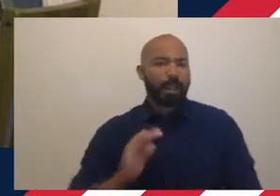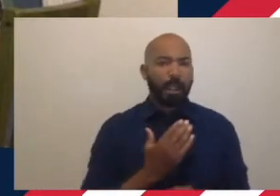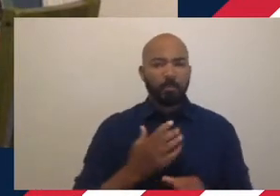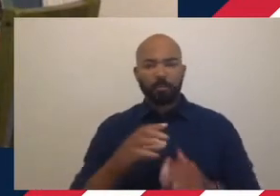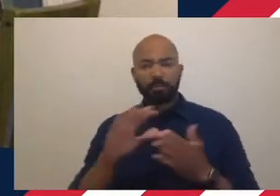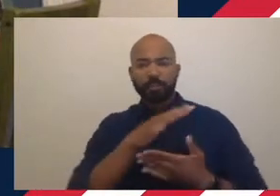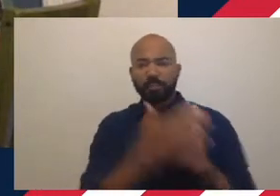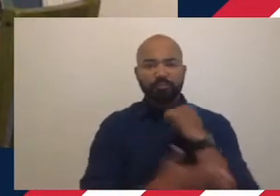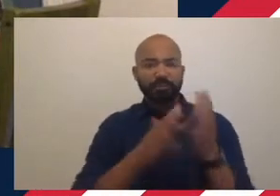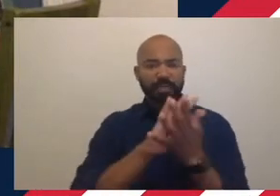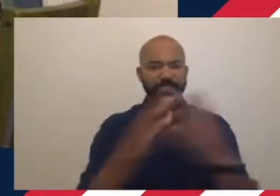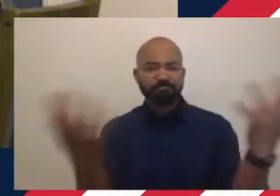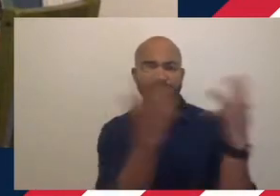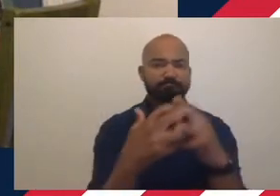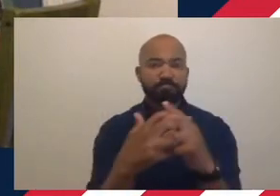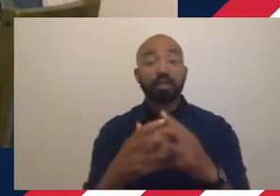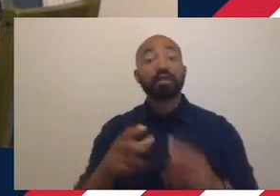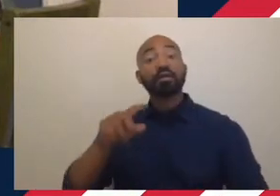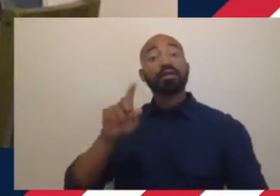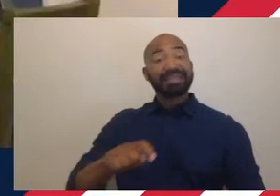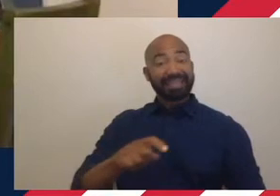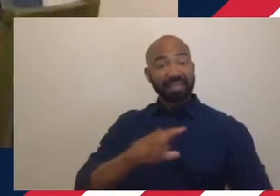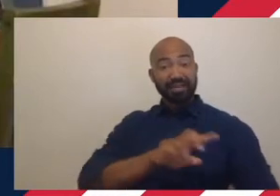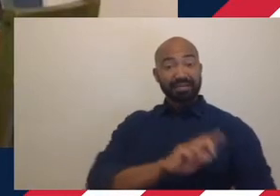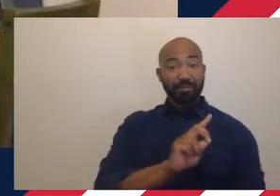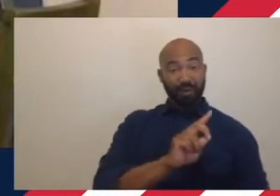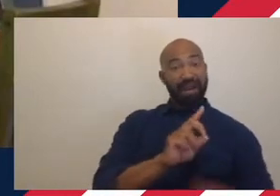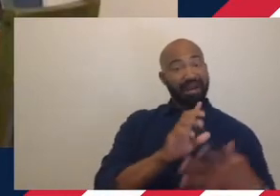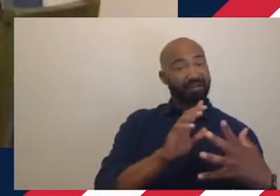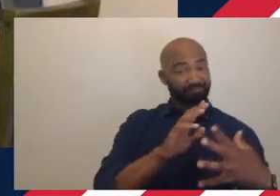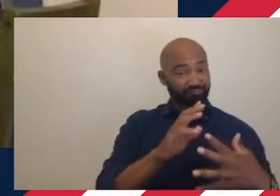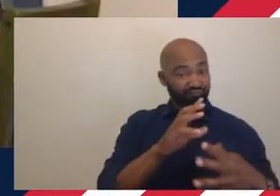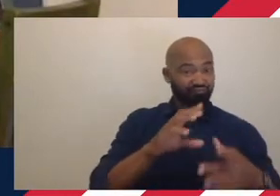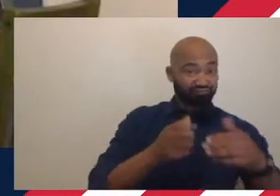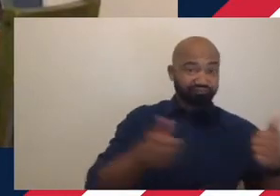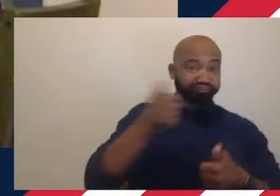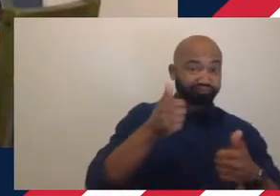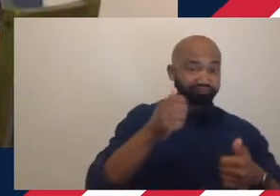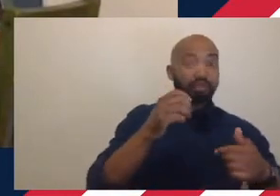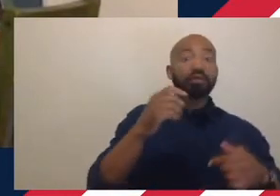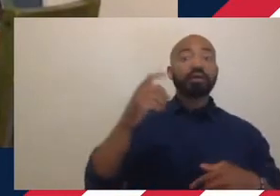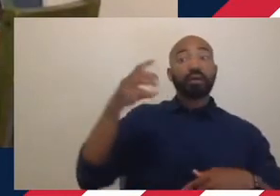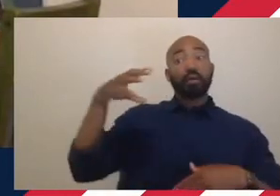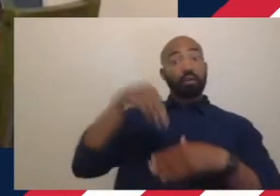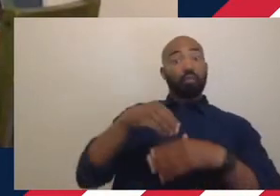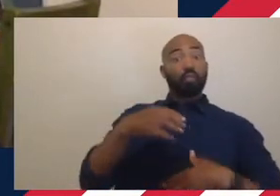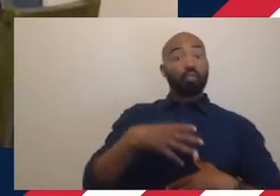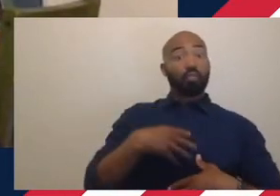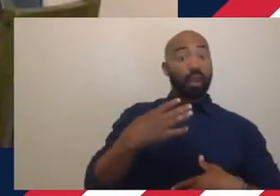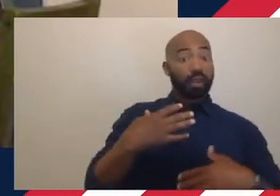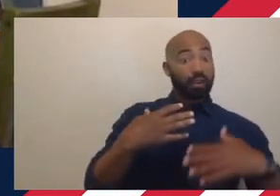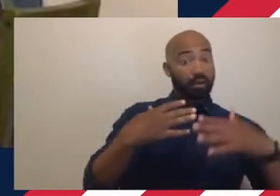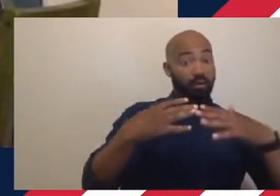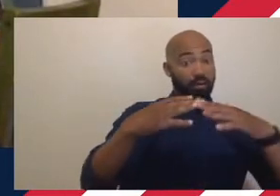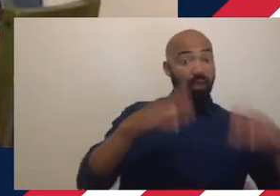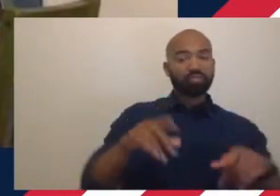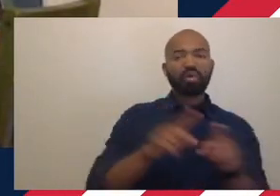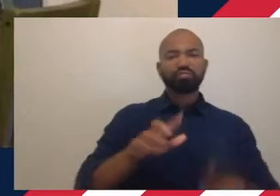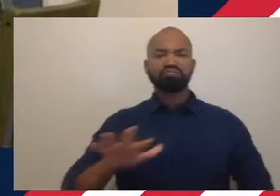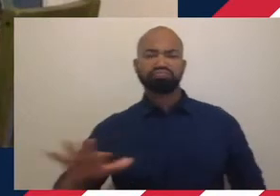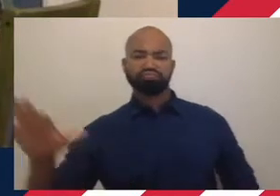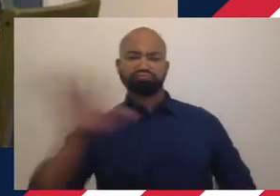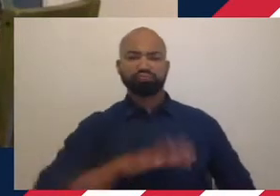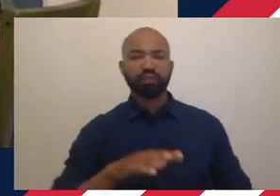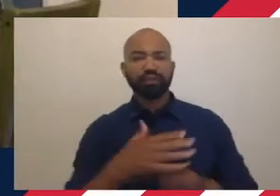for Democratic leadership in the White House and up and down the ballot. In the words of the Vice President, we